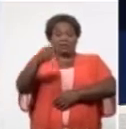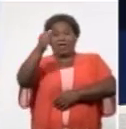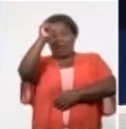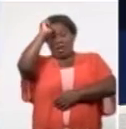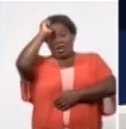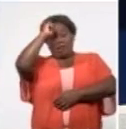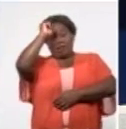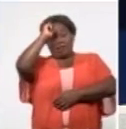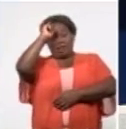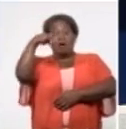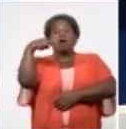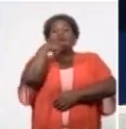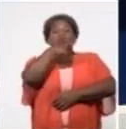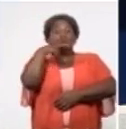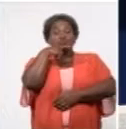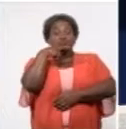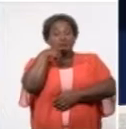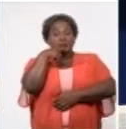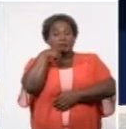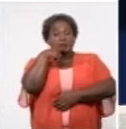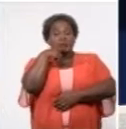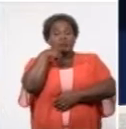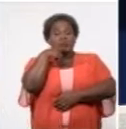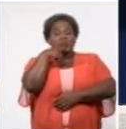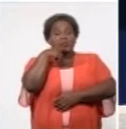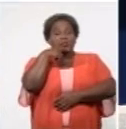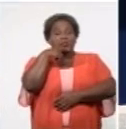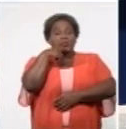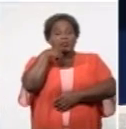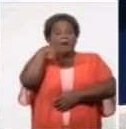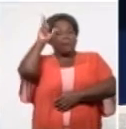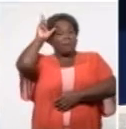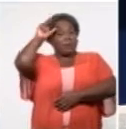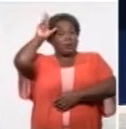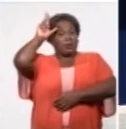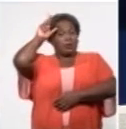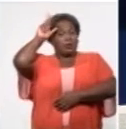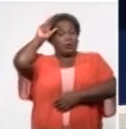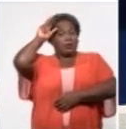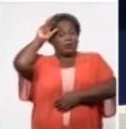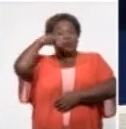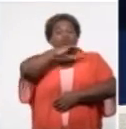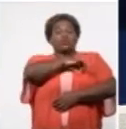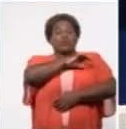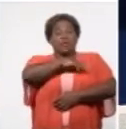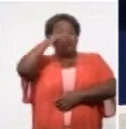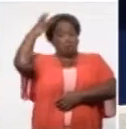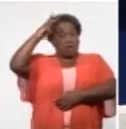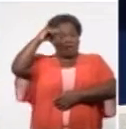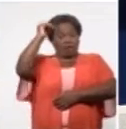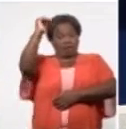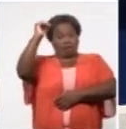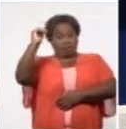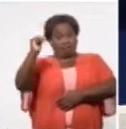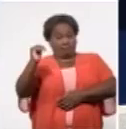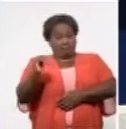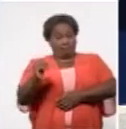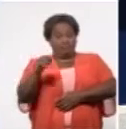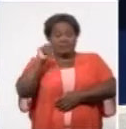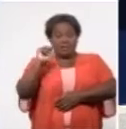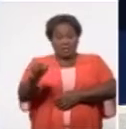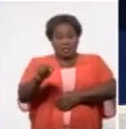place, followed by Brazil, India, Russia, Peru, Chile, and Mexico, being the most affected countries by the